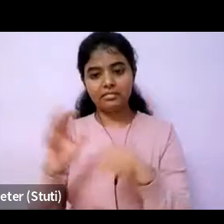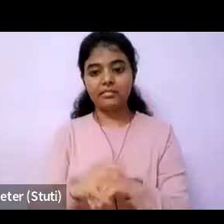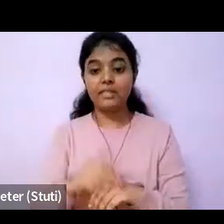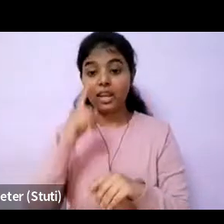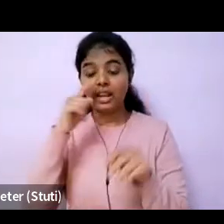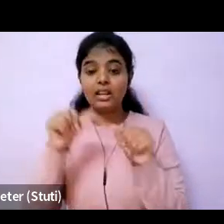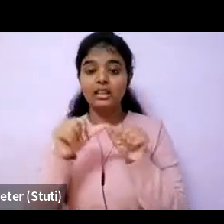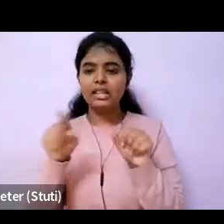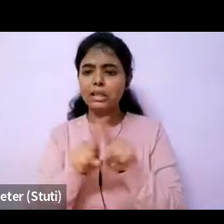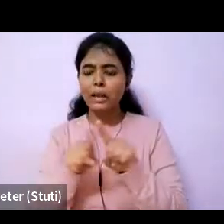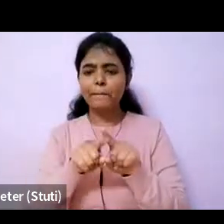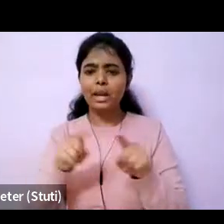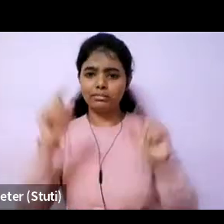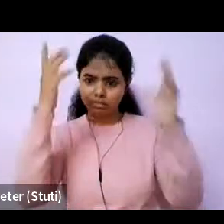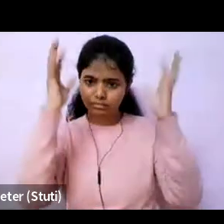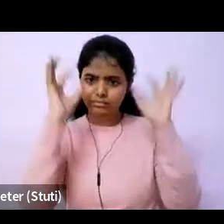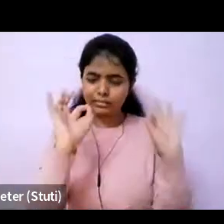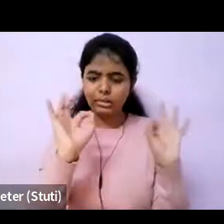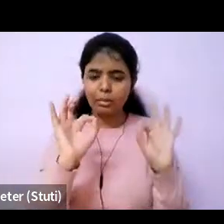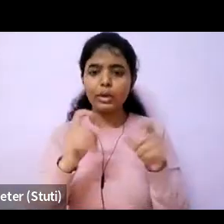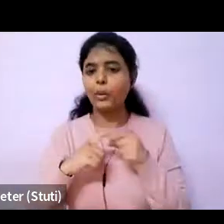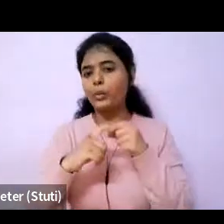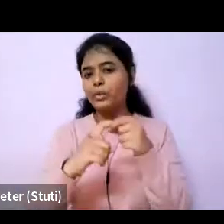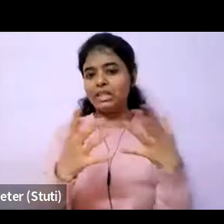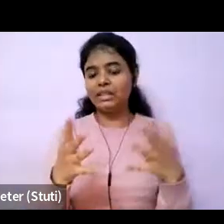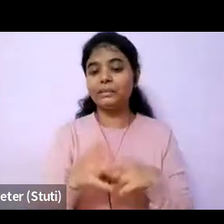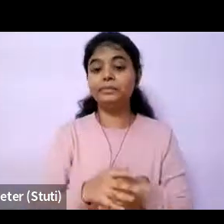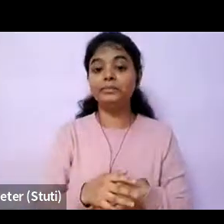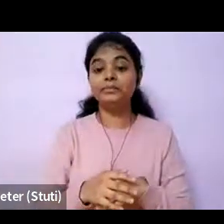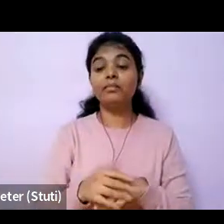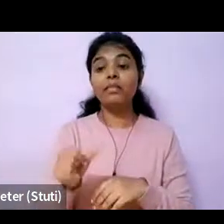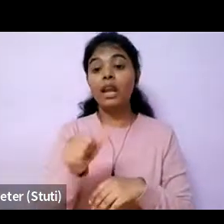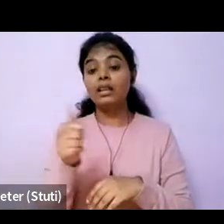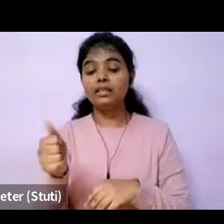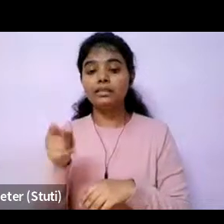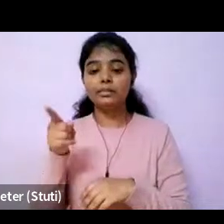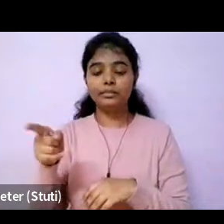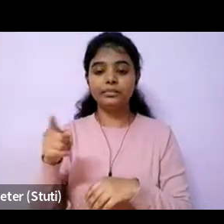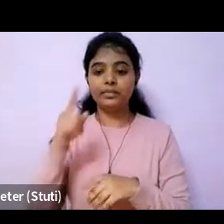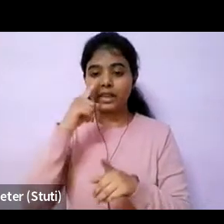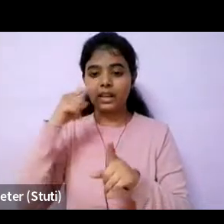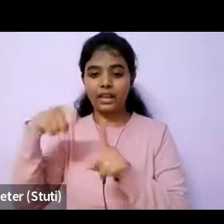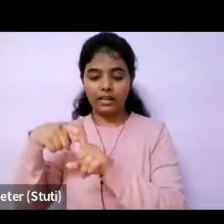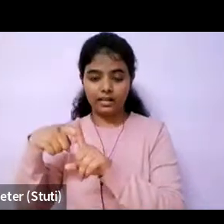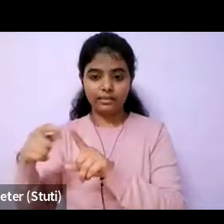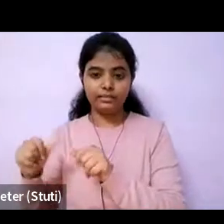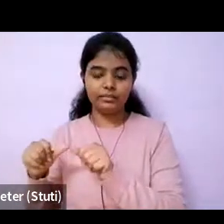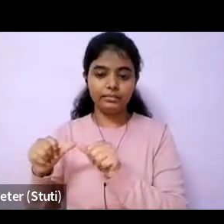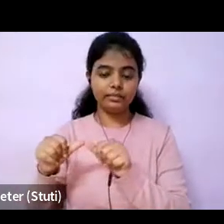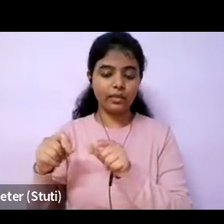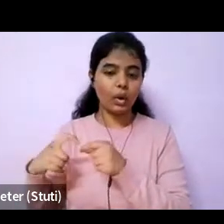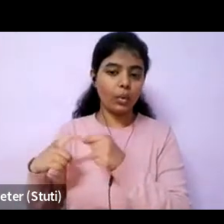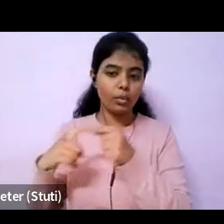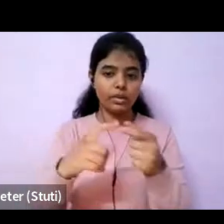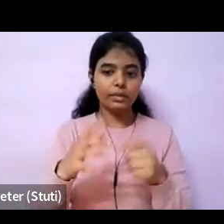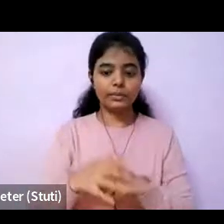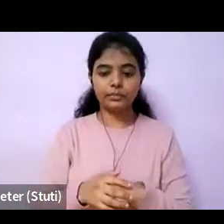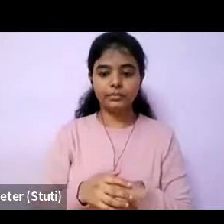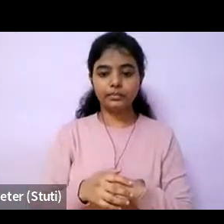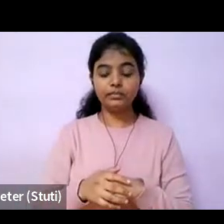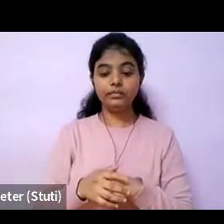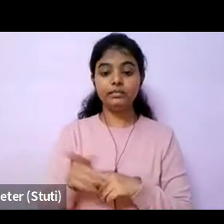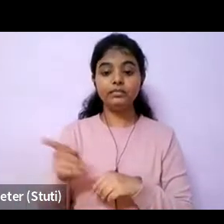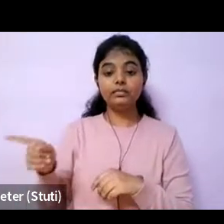there's one more question over here. This is from Kostav again. Is it possible to contemplate that the memoirs written by